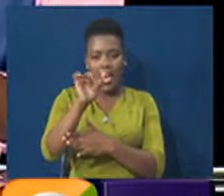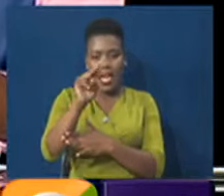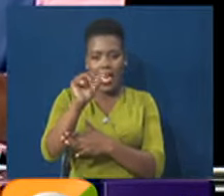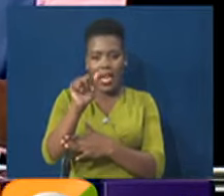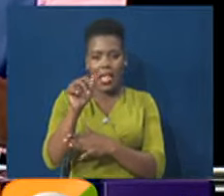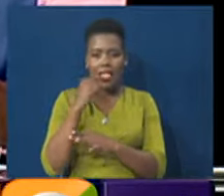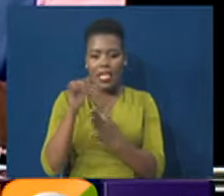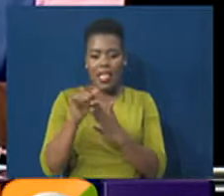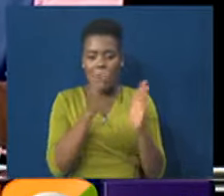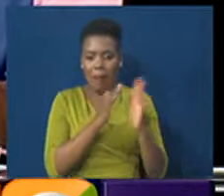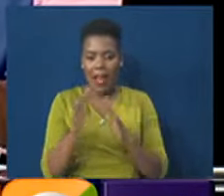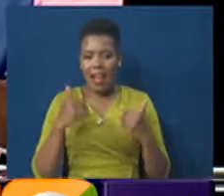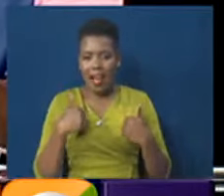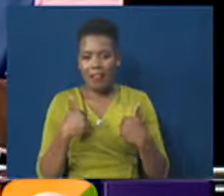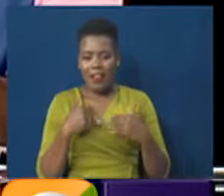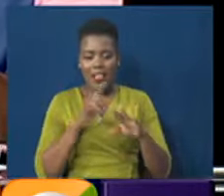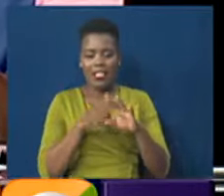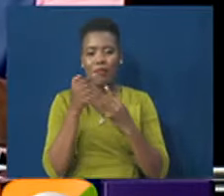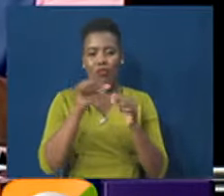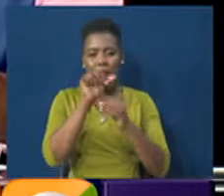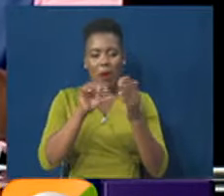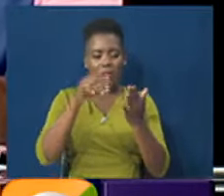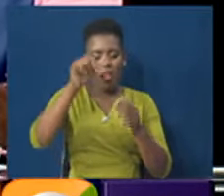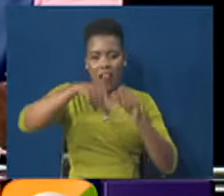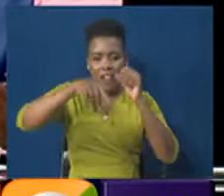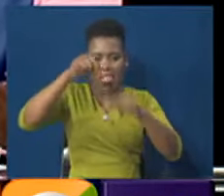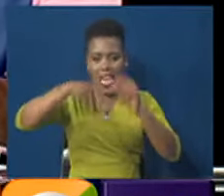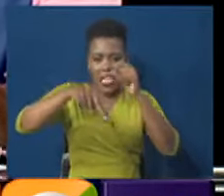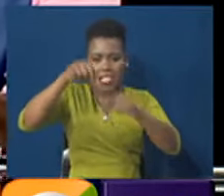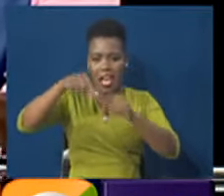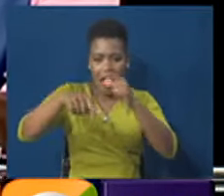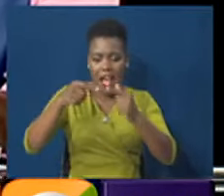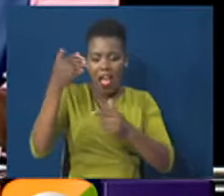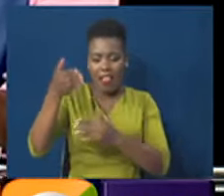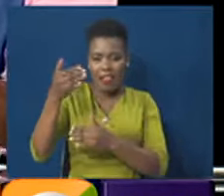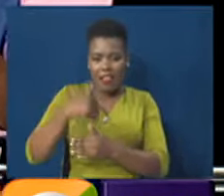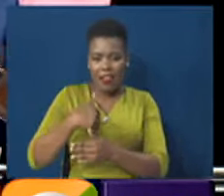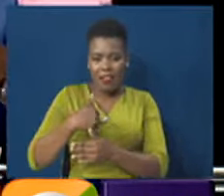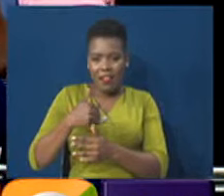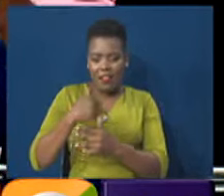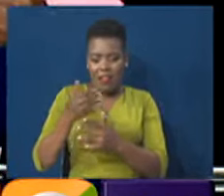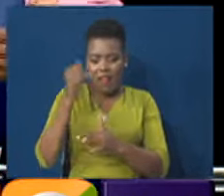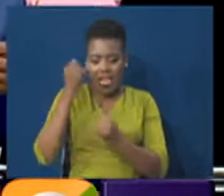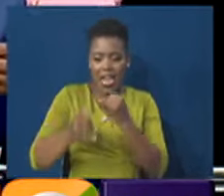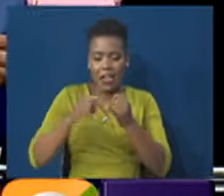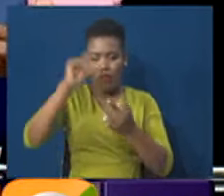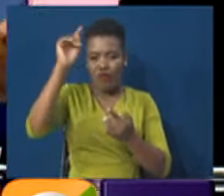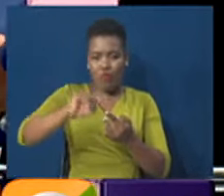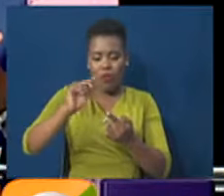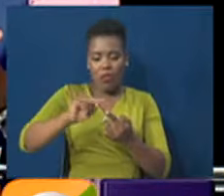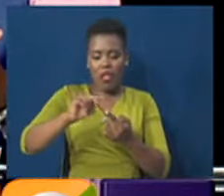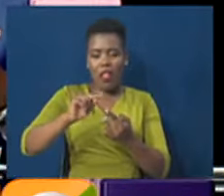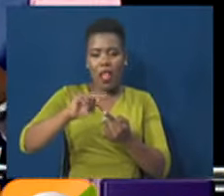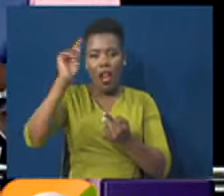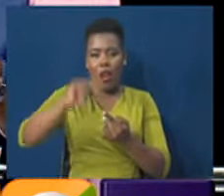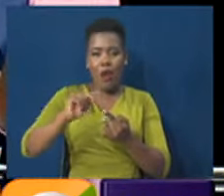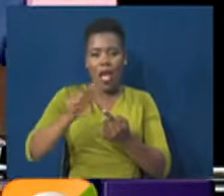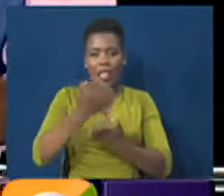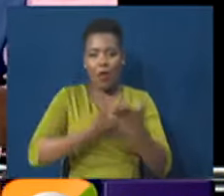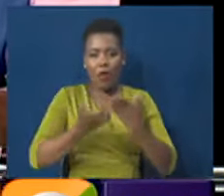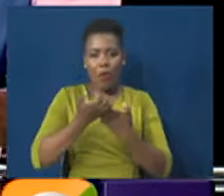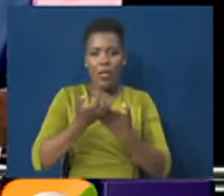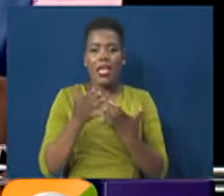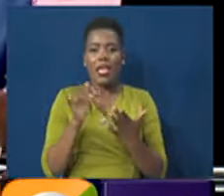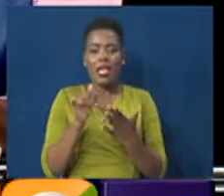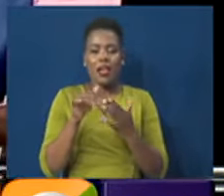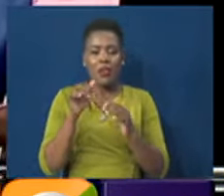they say there's a plan, at least when you talk about fertilizer, subsidized fertilizer, it's there. They're saying that eventually we'll lower the cost of living. Aren't you